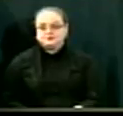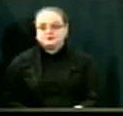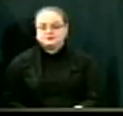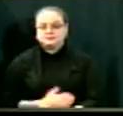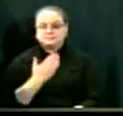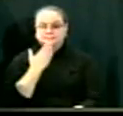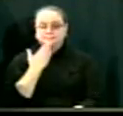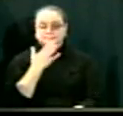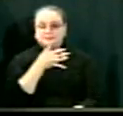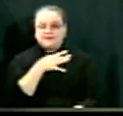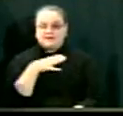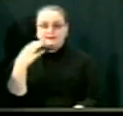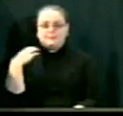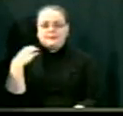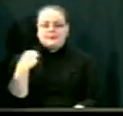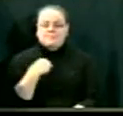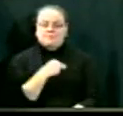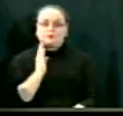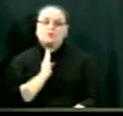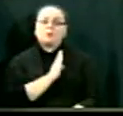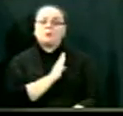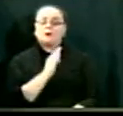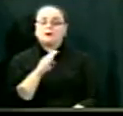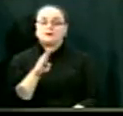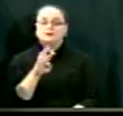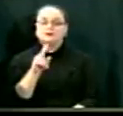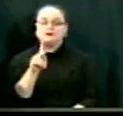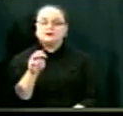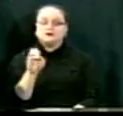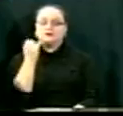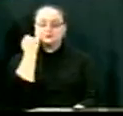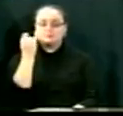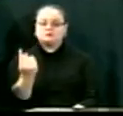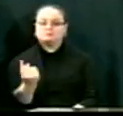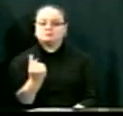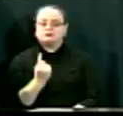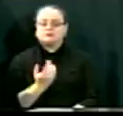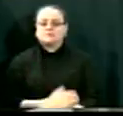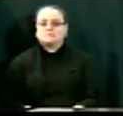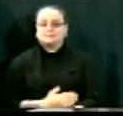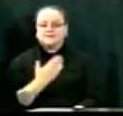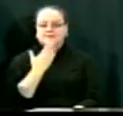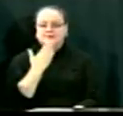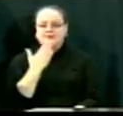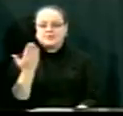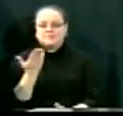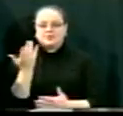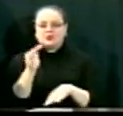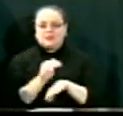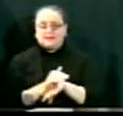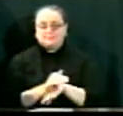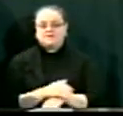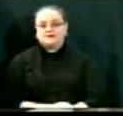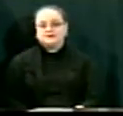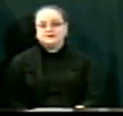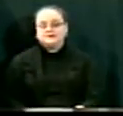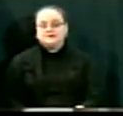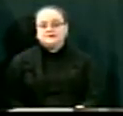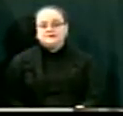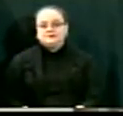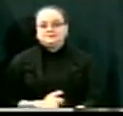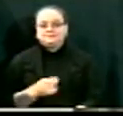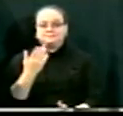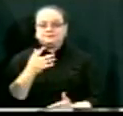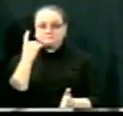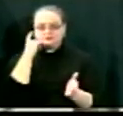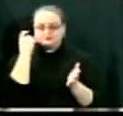Thank you, Madam Chair, members of the board. Mr. Brooks, if you would approach the lectern there. Thank you for being here this evening. As you may